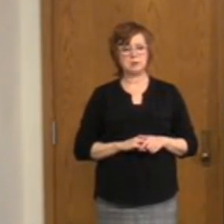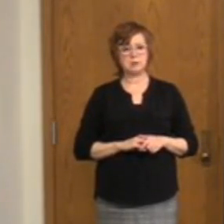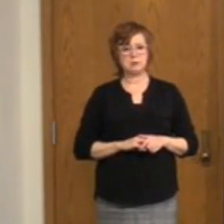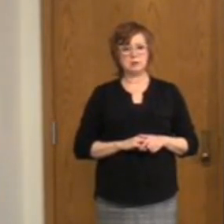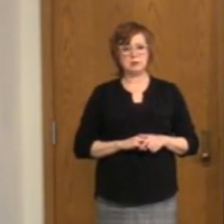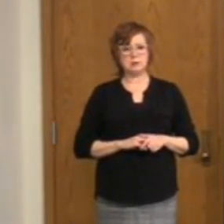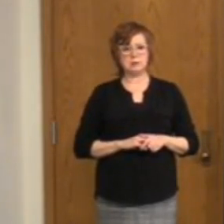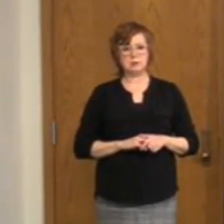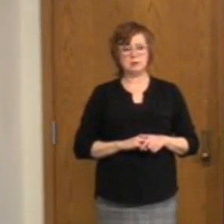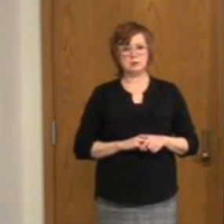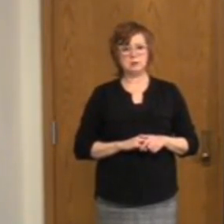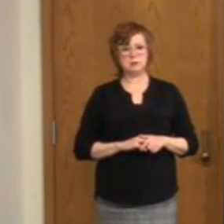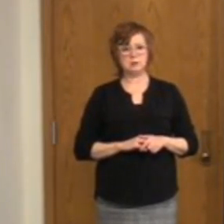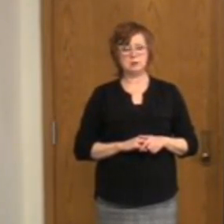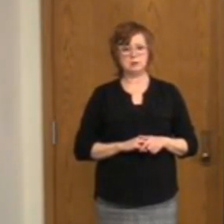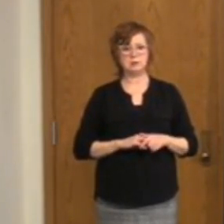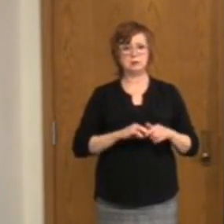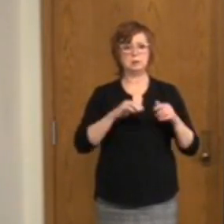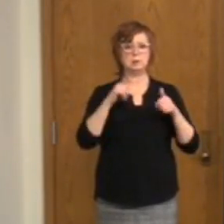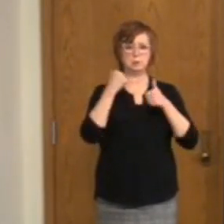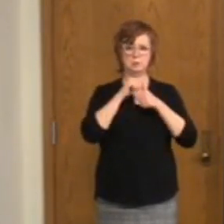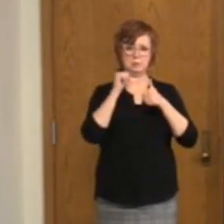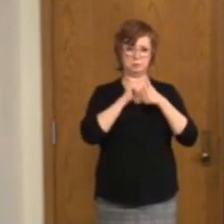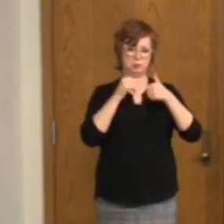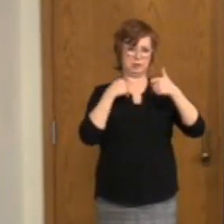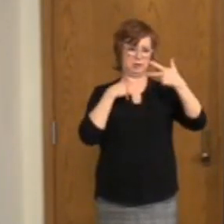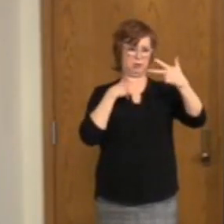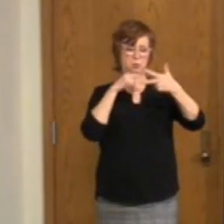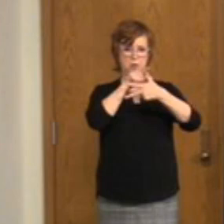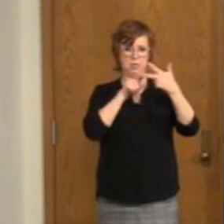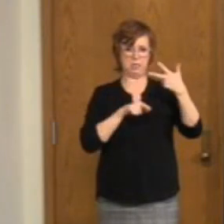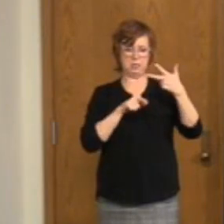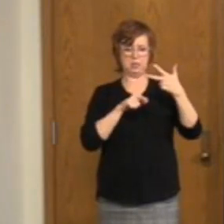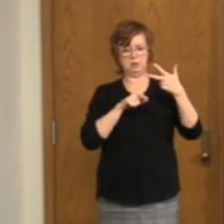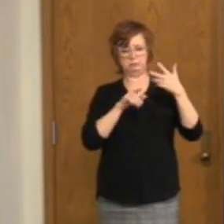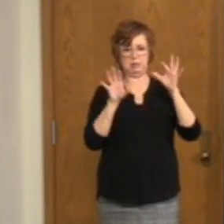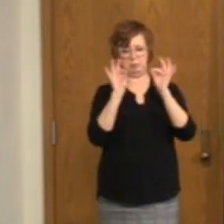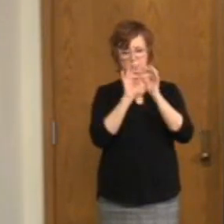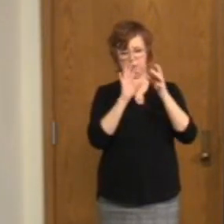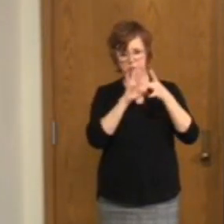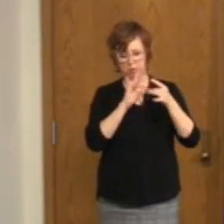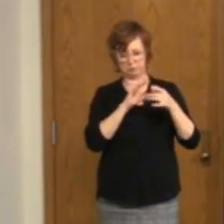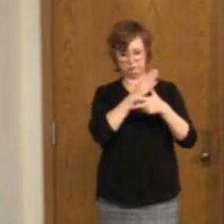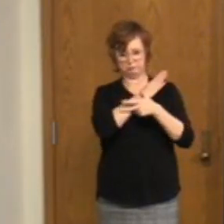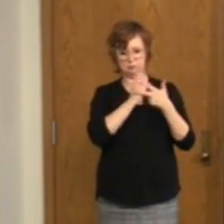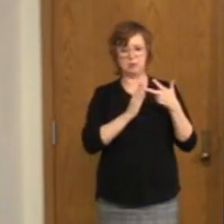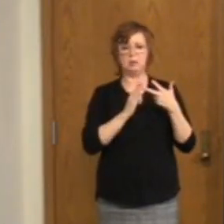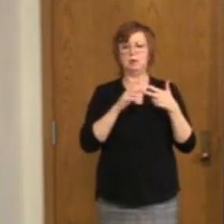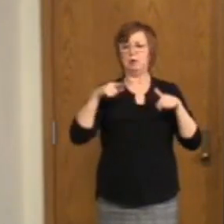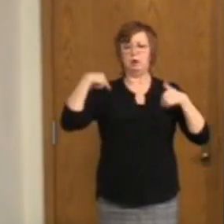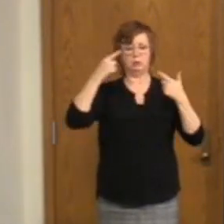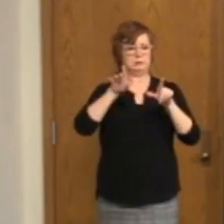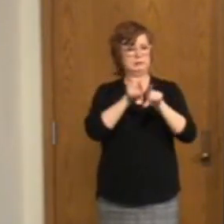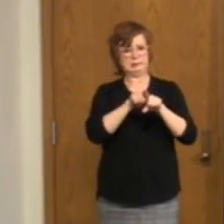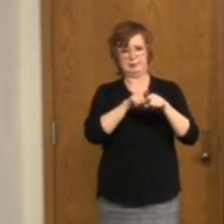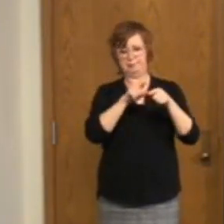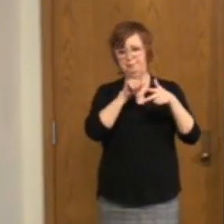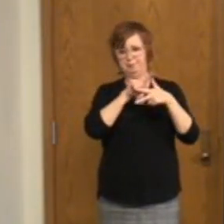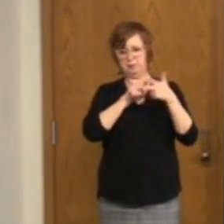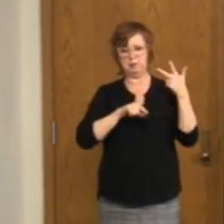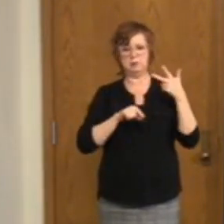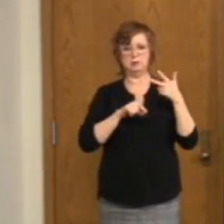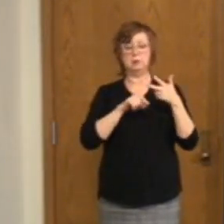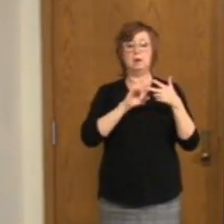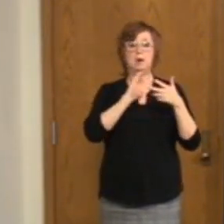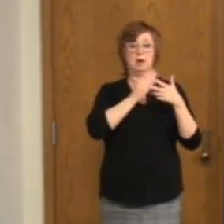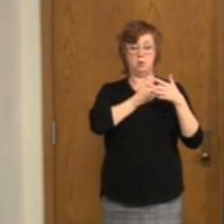restrictions, we've always talked about the 3 key principles. One is our case numbers. So obviously our case numbers are